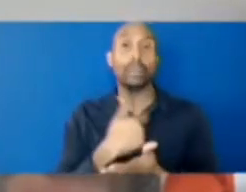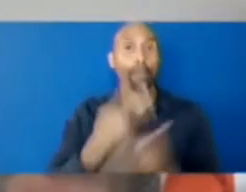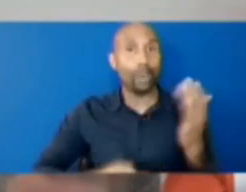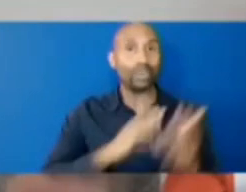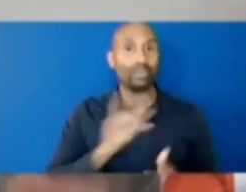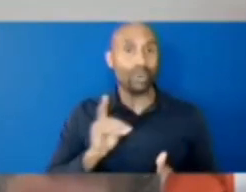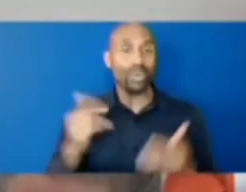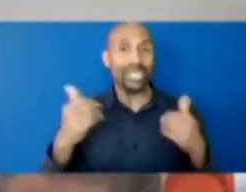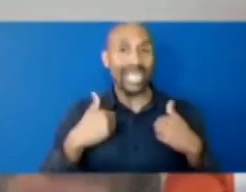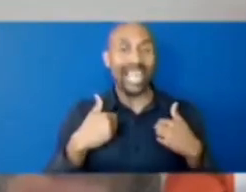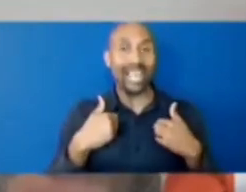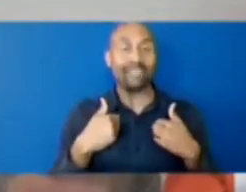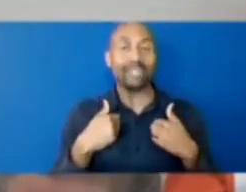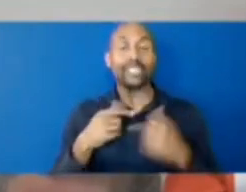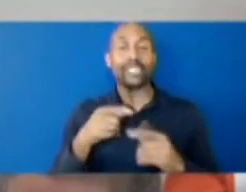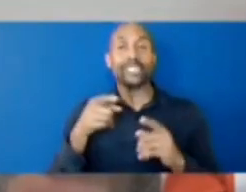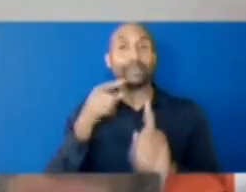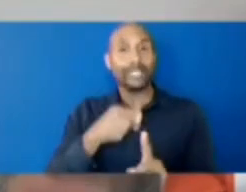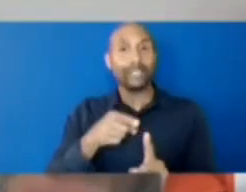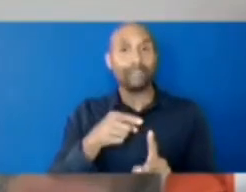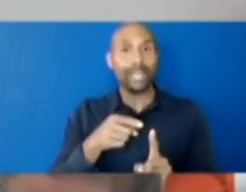that needs to be done.